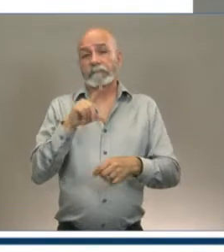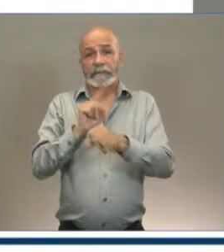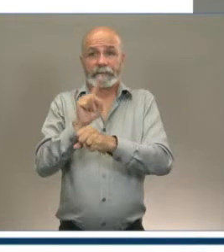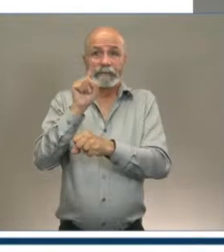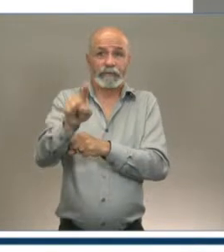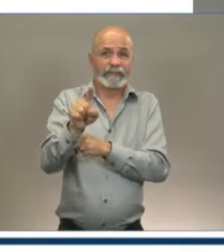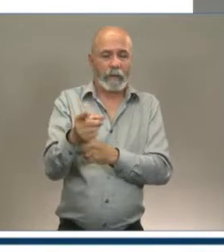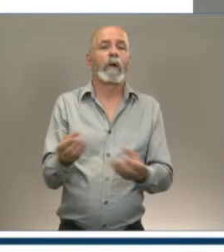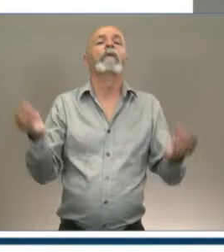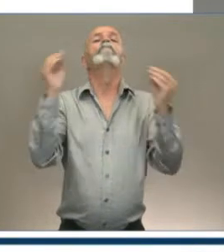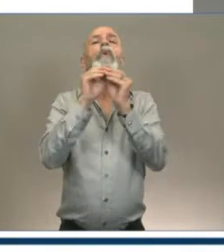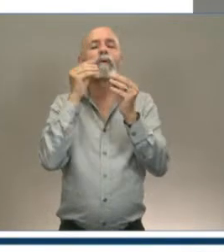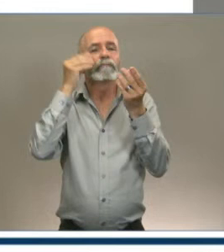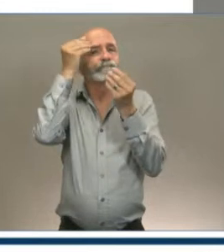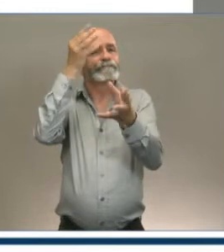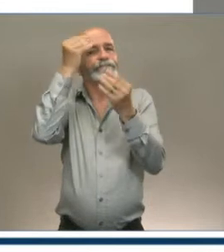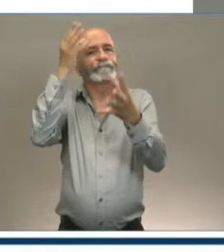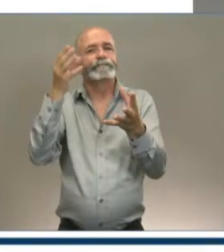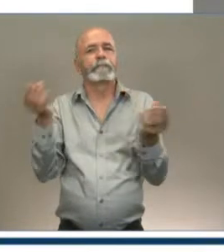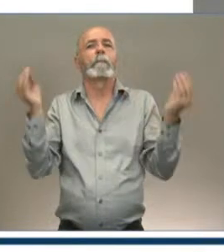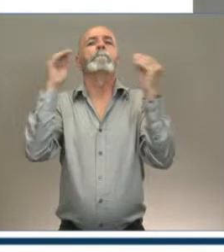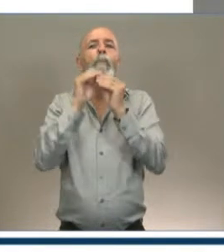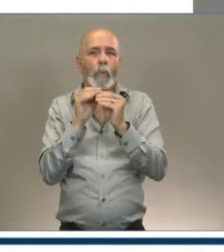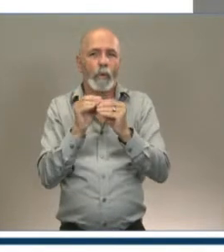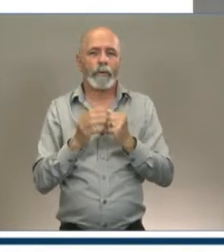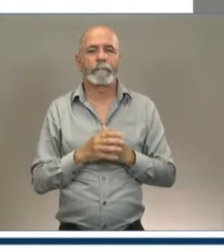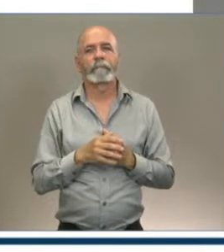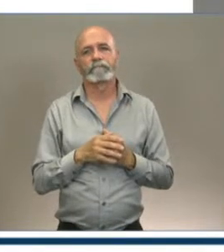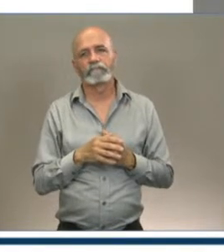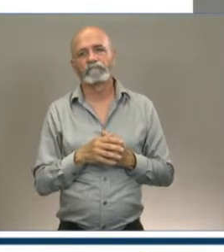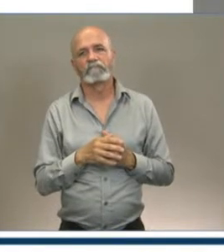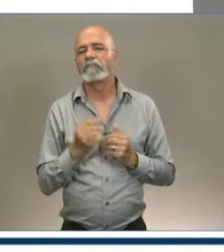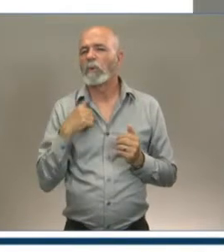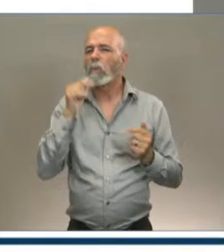program. But we still are, we're certainly expecting